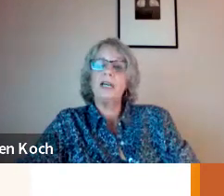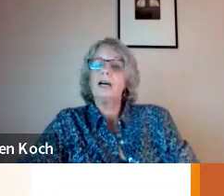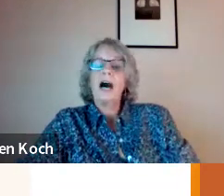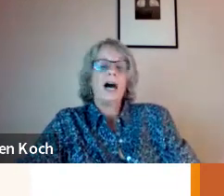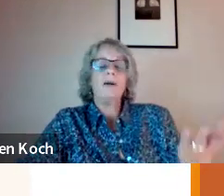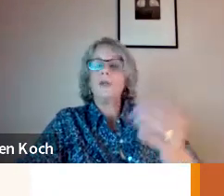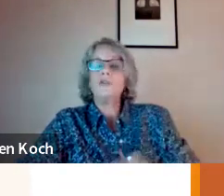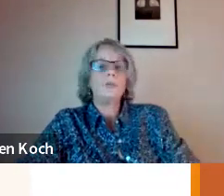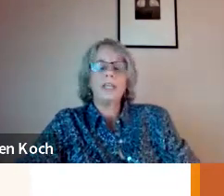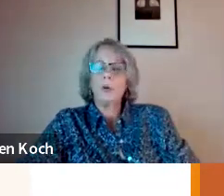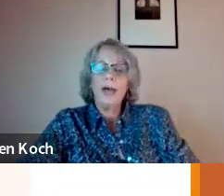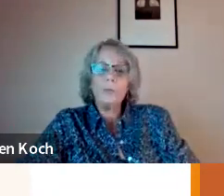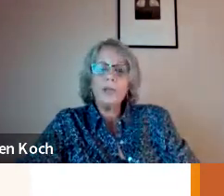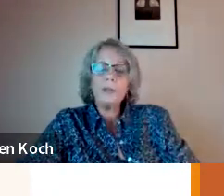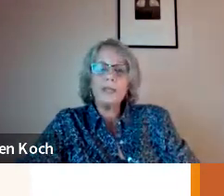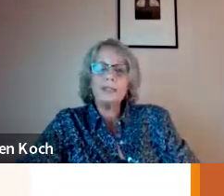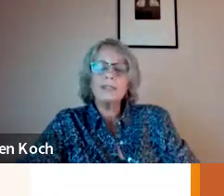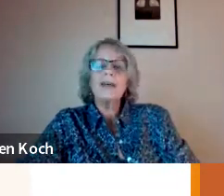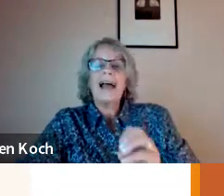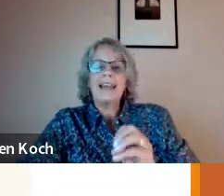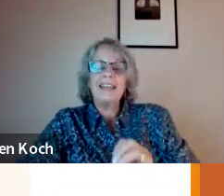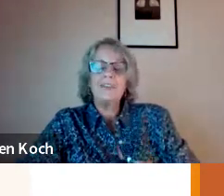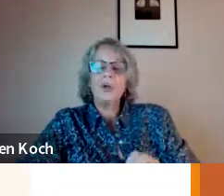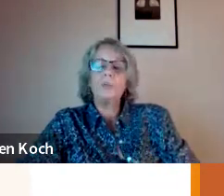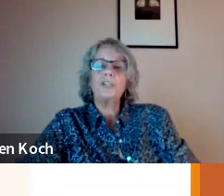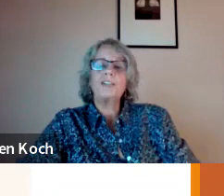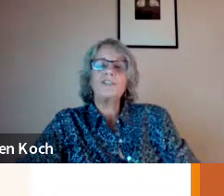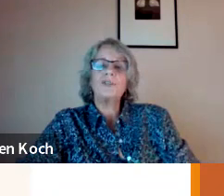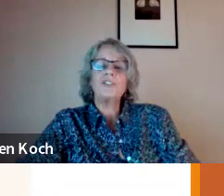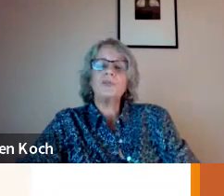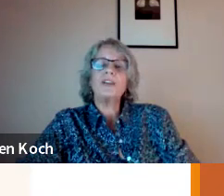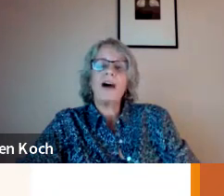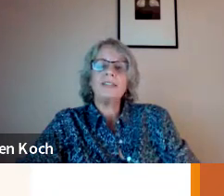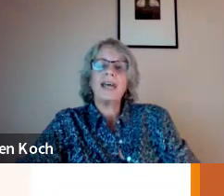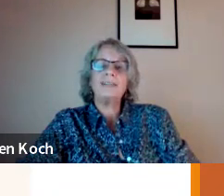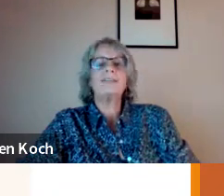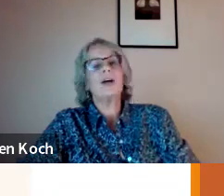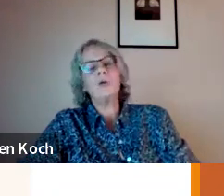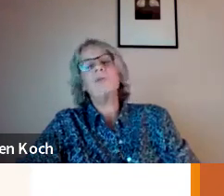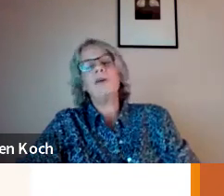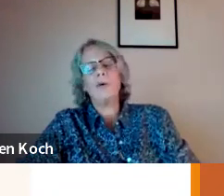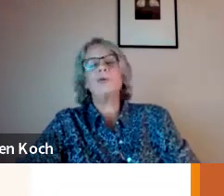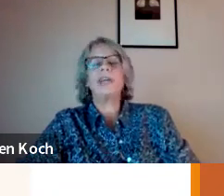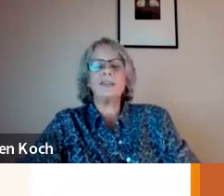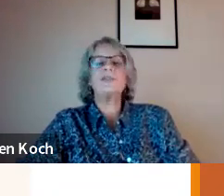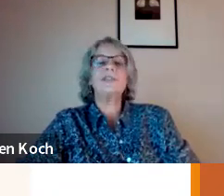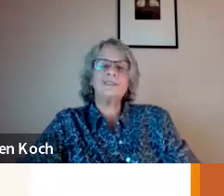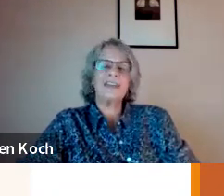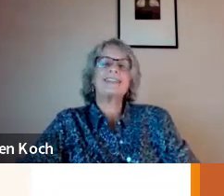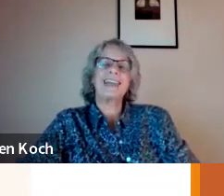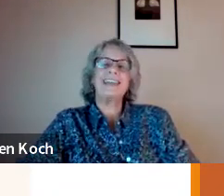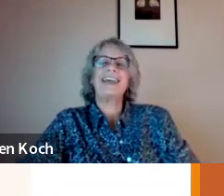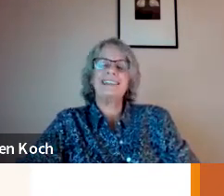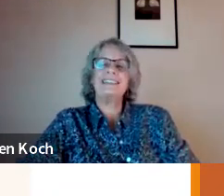from me. Nobody will help me with this. And if Adult Protective Services was contacted, lo and behold, guess who